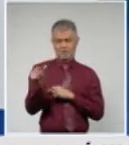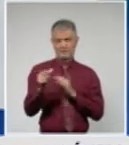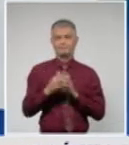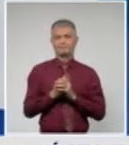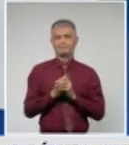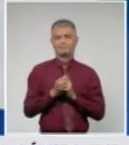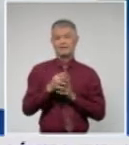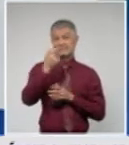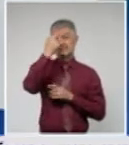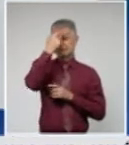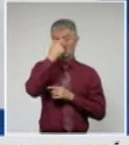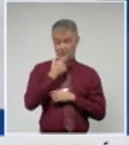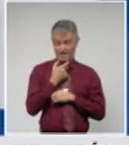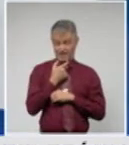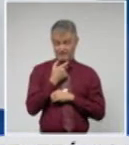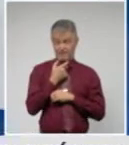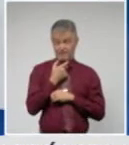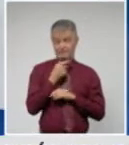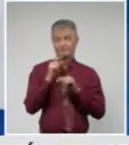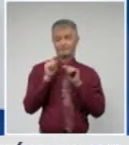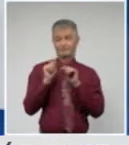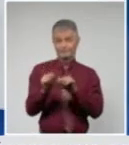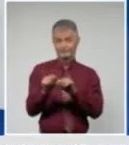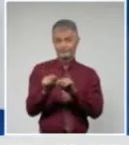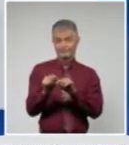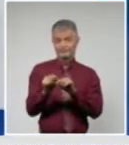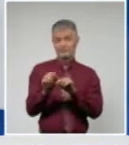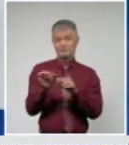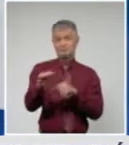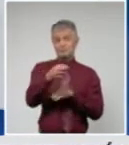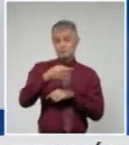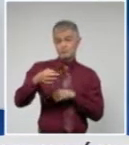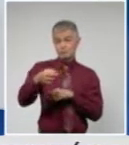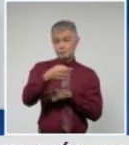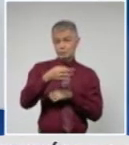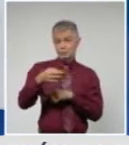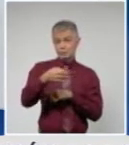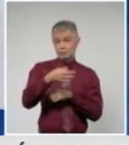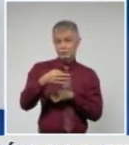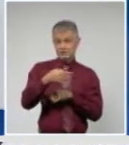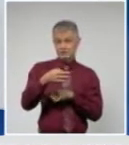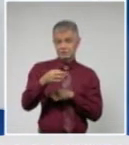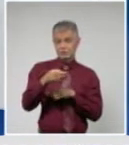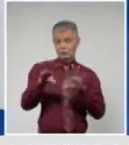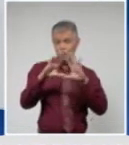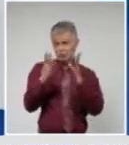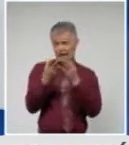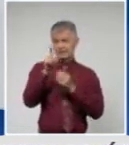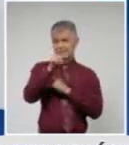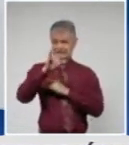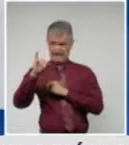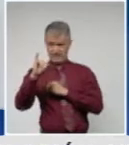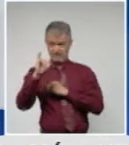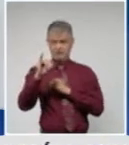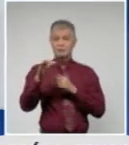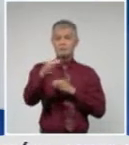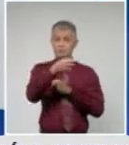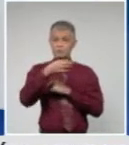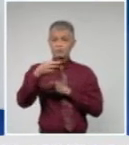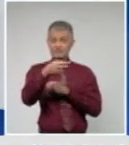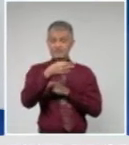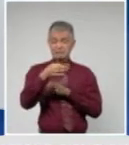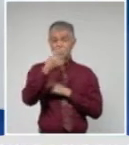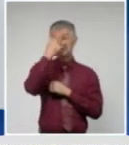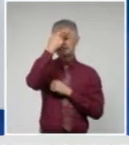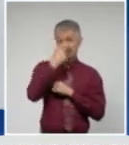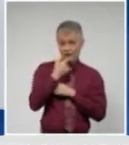the municipality of Yaguajay. The 16 cases in Ciego de Avila belong to the municipalities